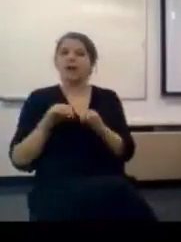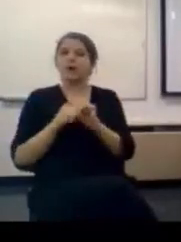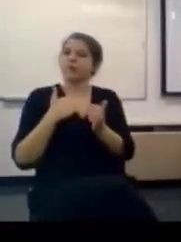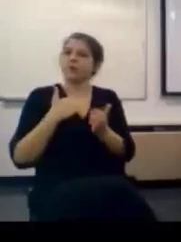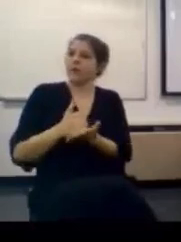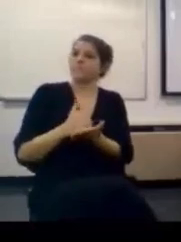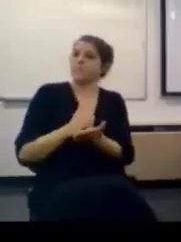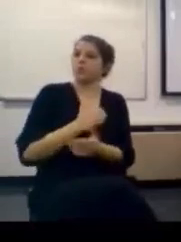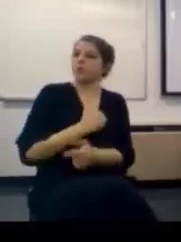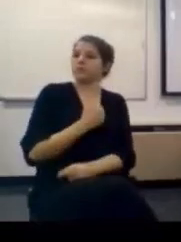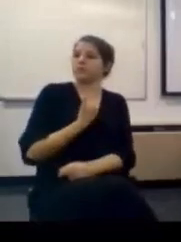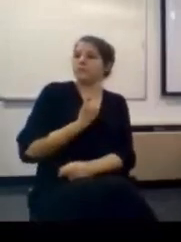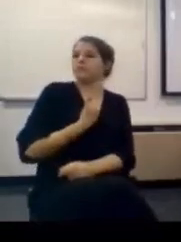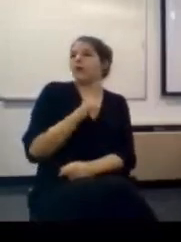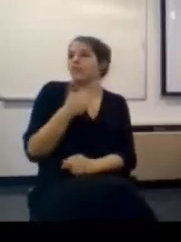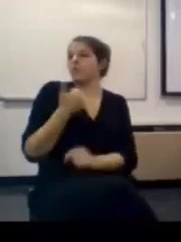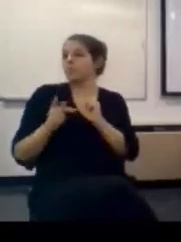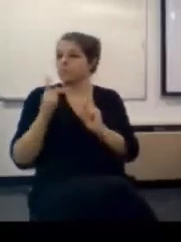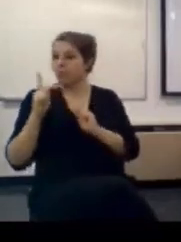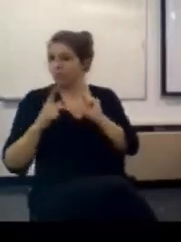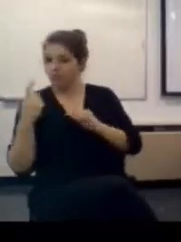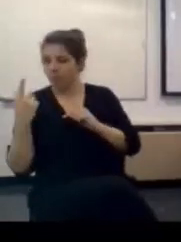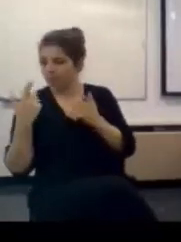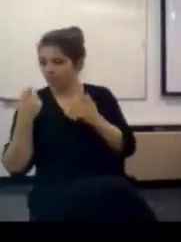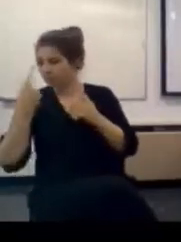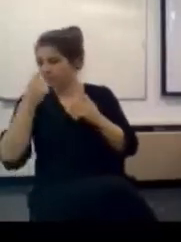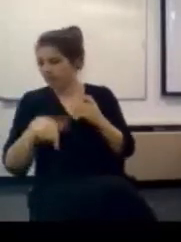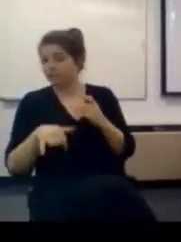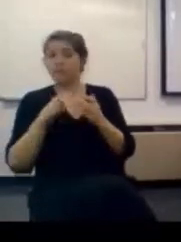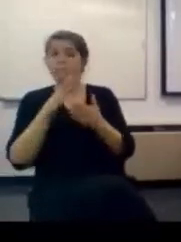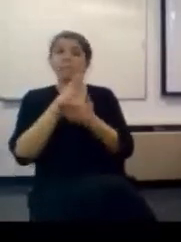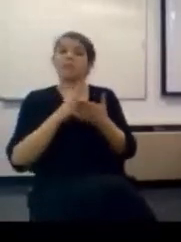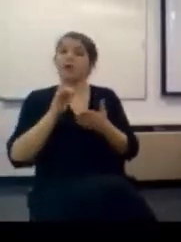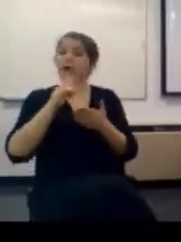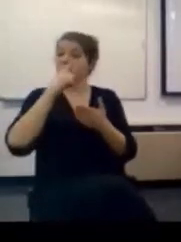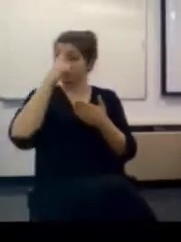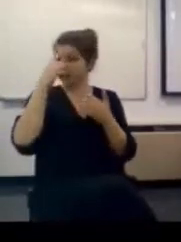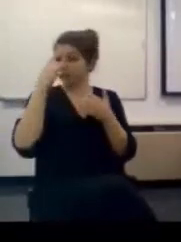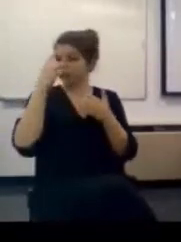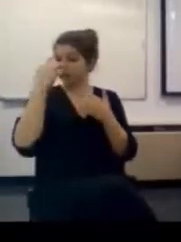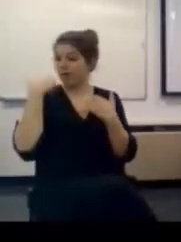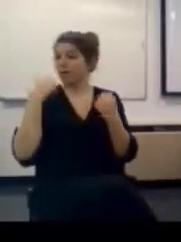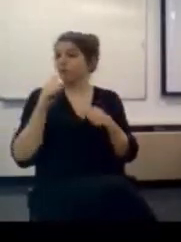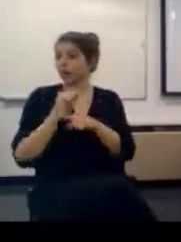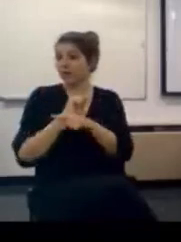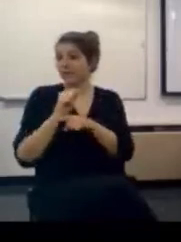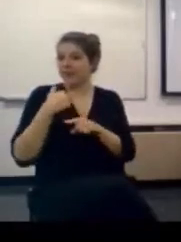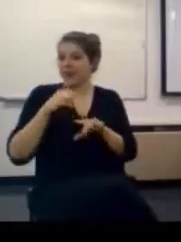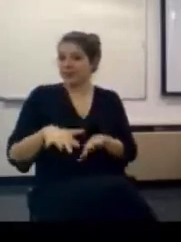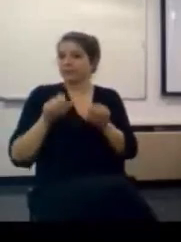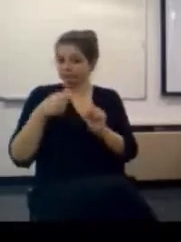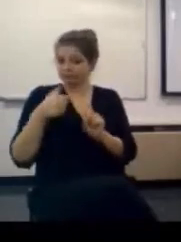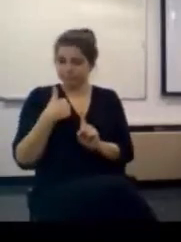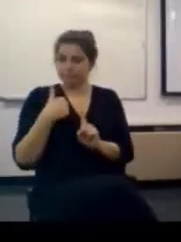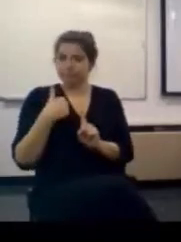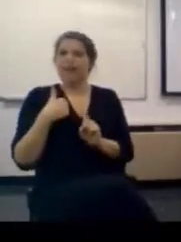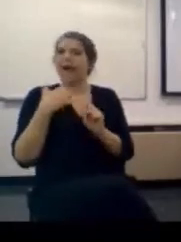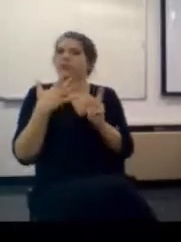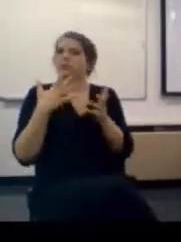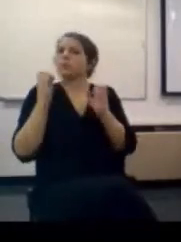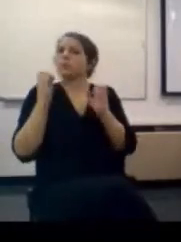too much? How can we help ourselves and other people deal with that, right? So I think that part of the mental health training that I conduct